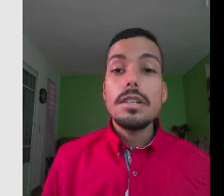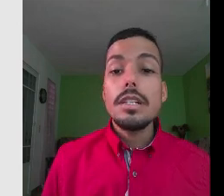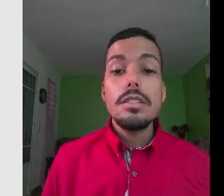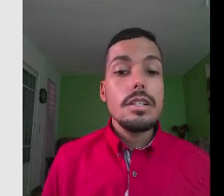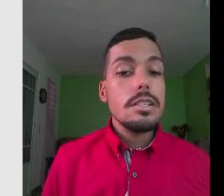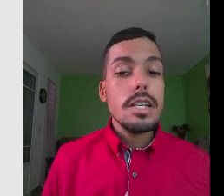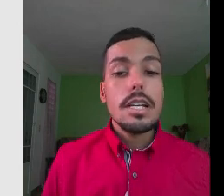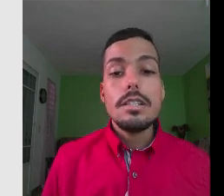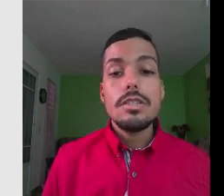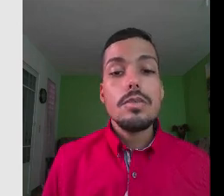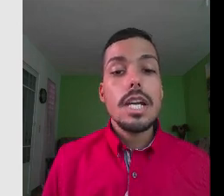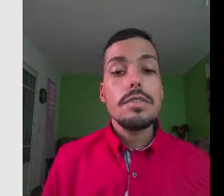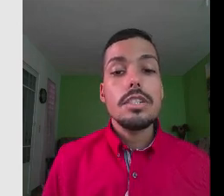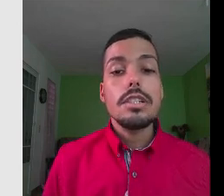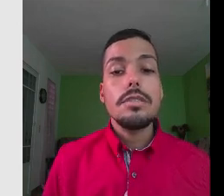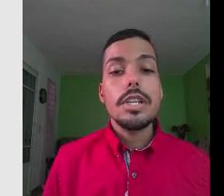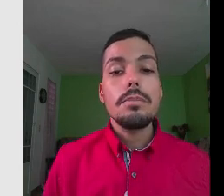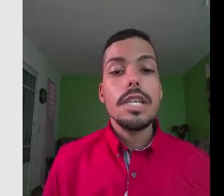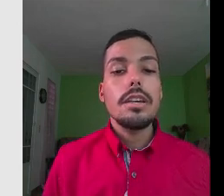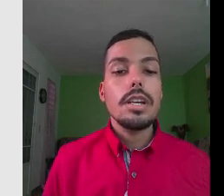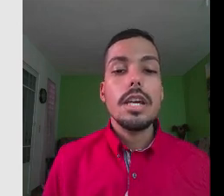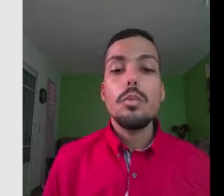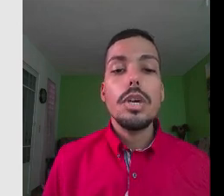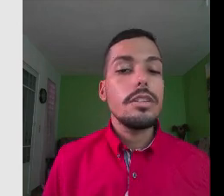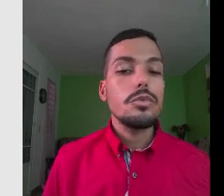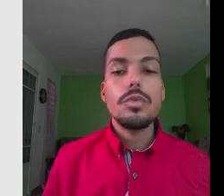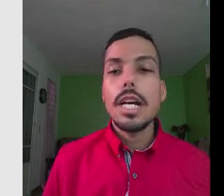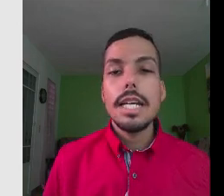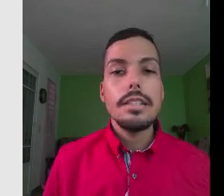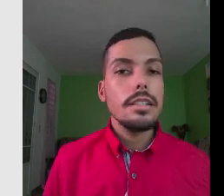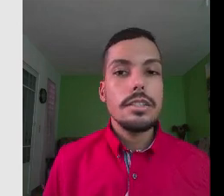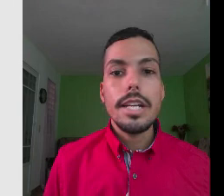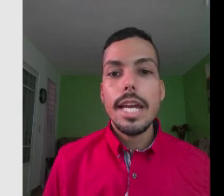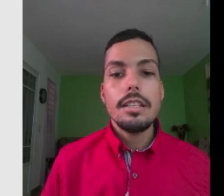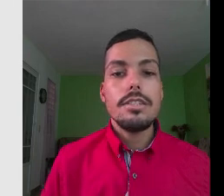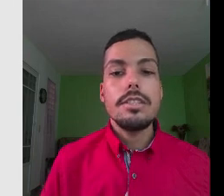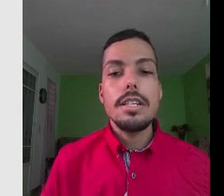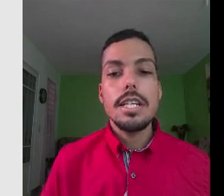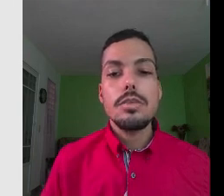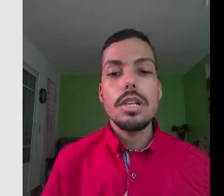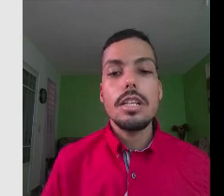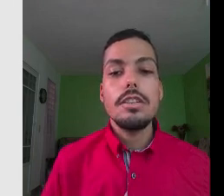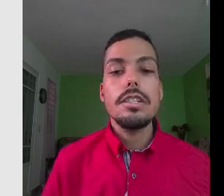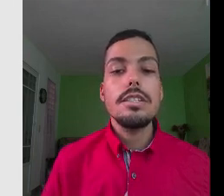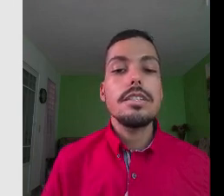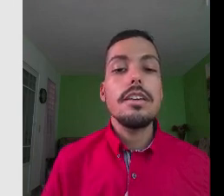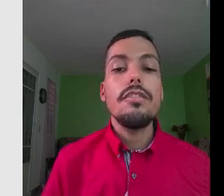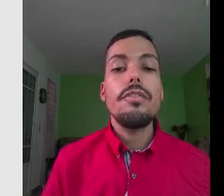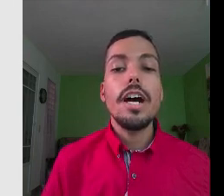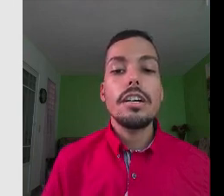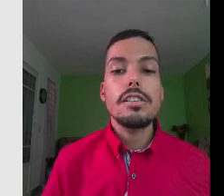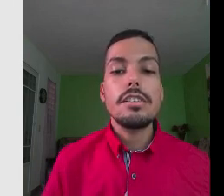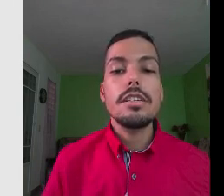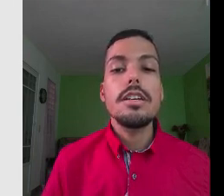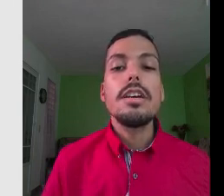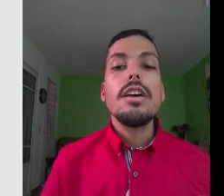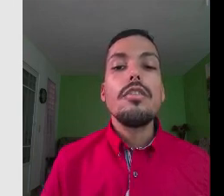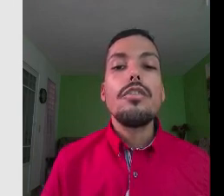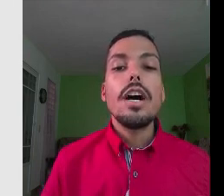No, very good, it doesn't have it, so we have to leave it in blank, okay? We don't write the letter X. The next one here, this is a